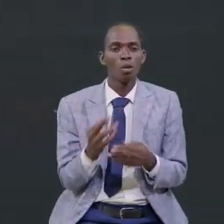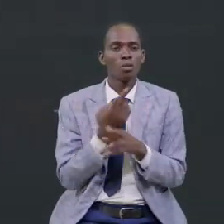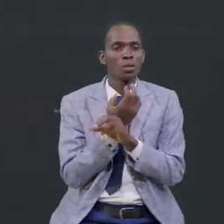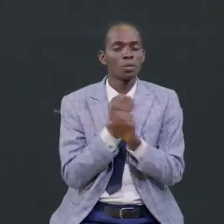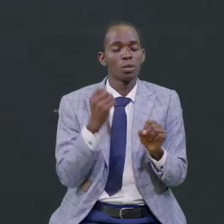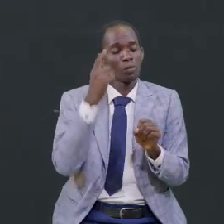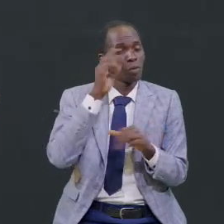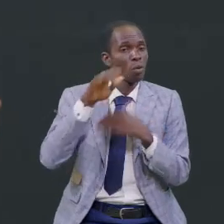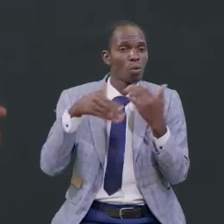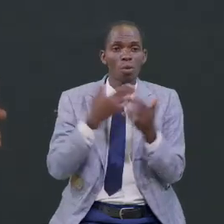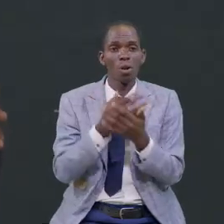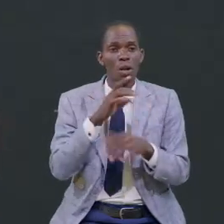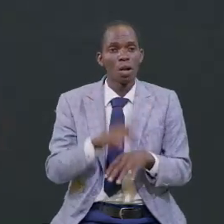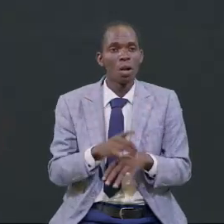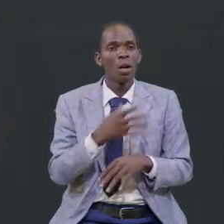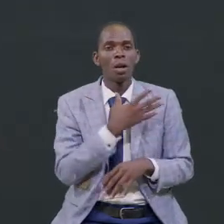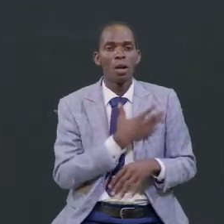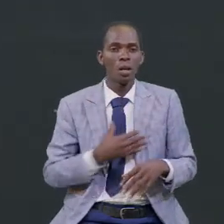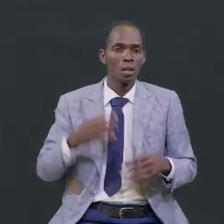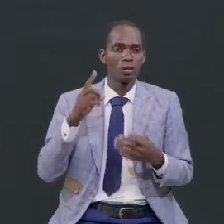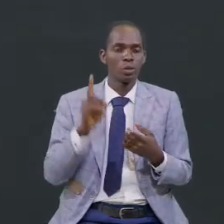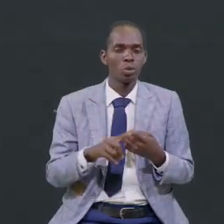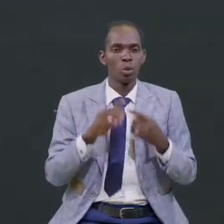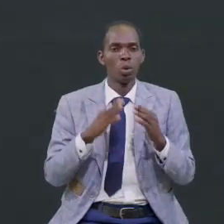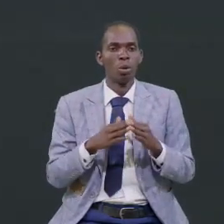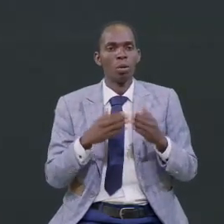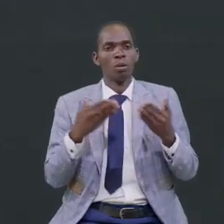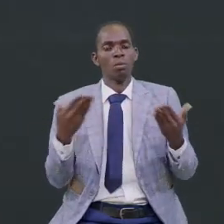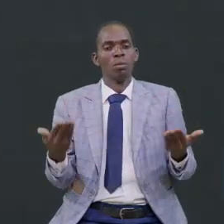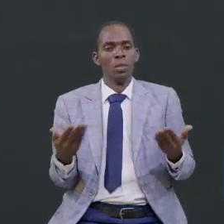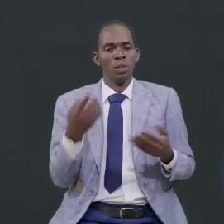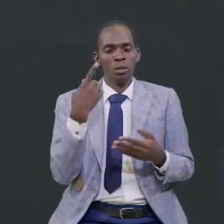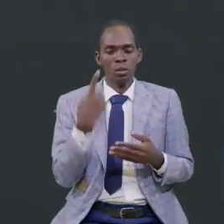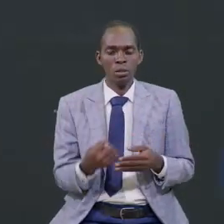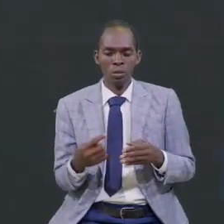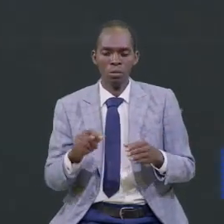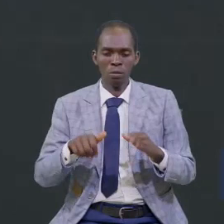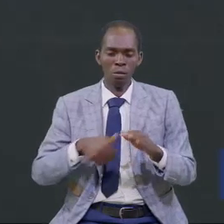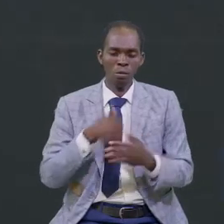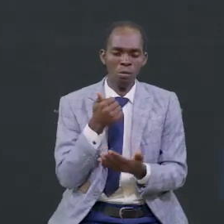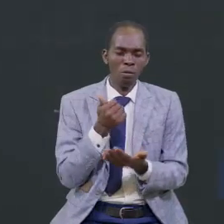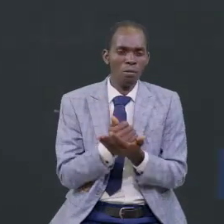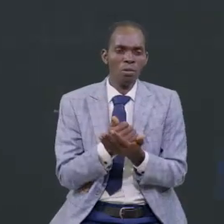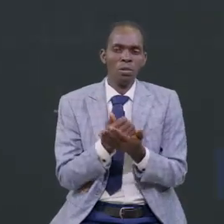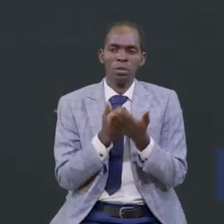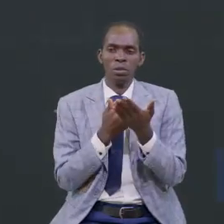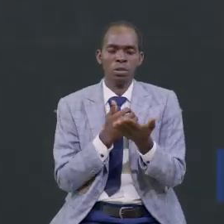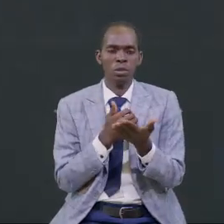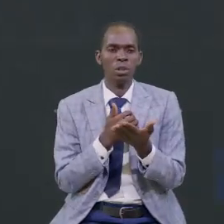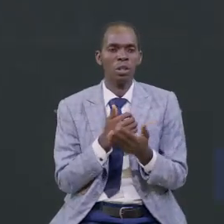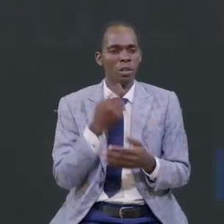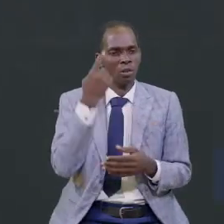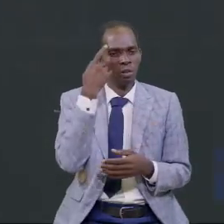and to open the seals thereof. For thou wast